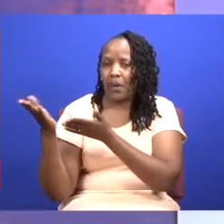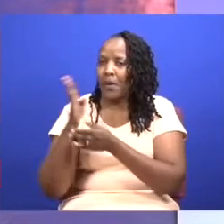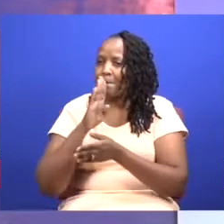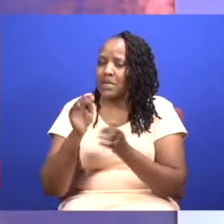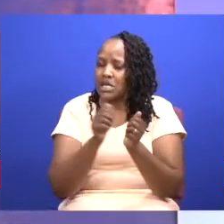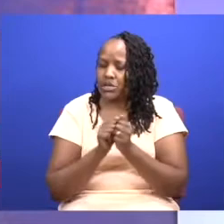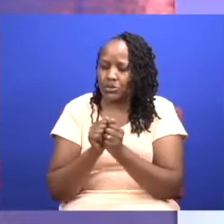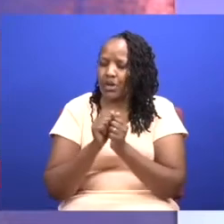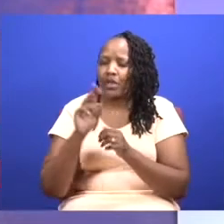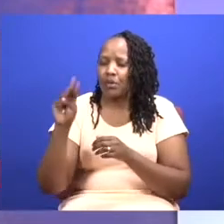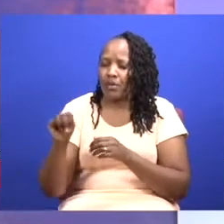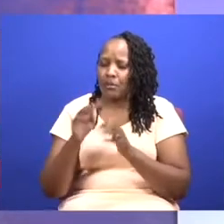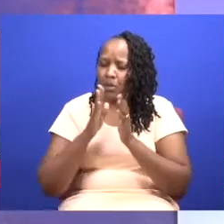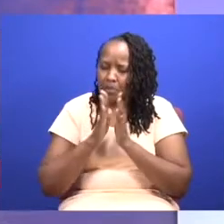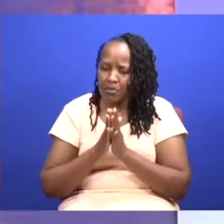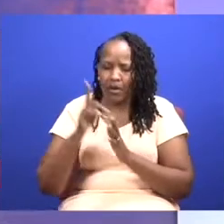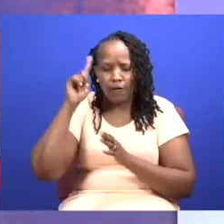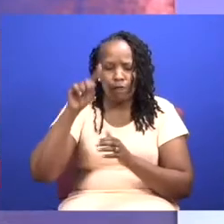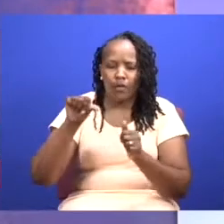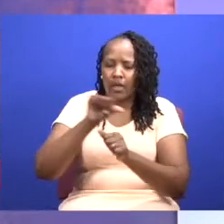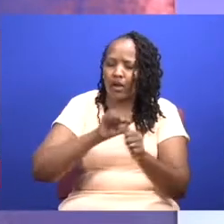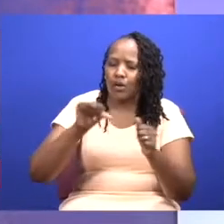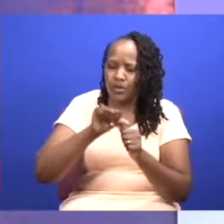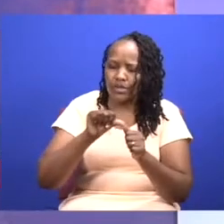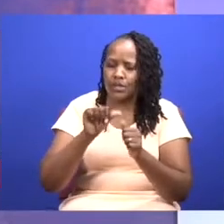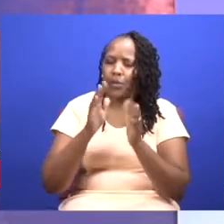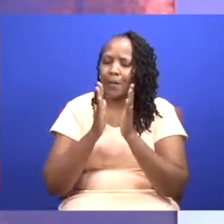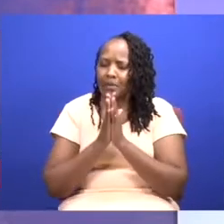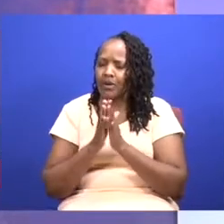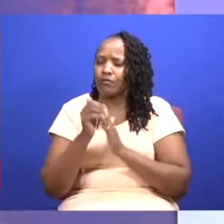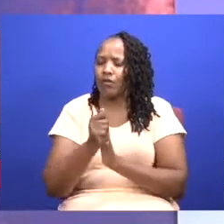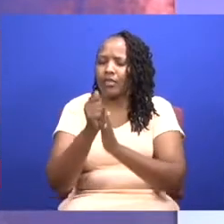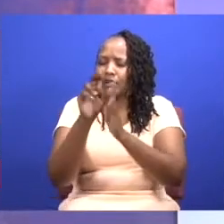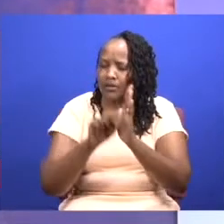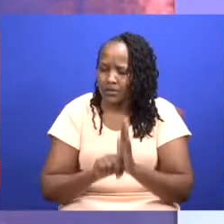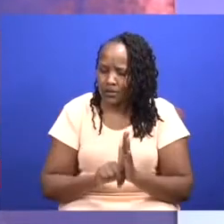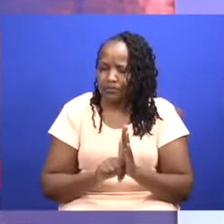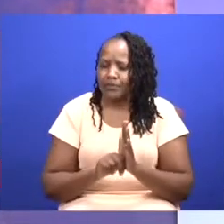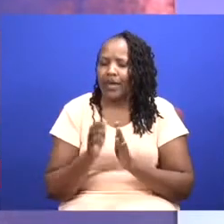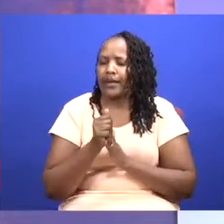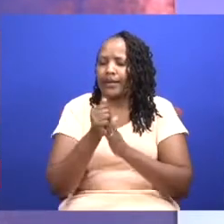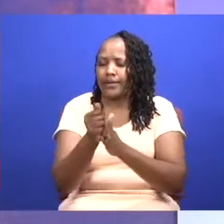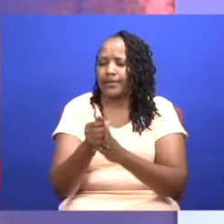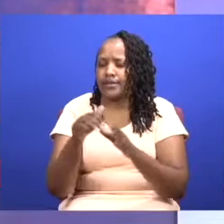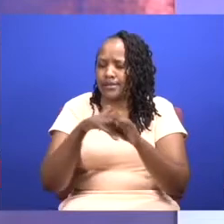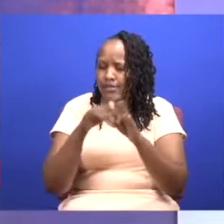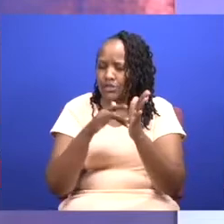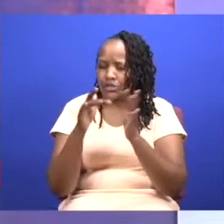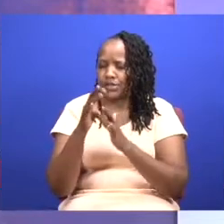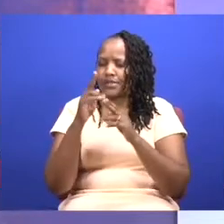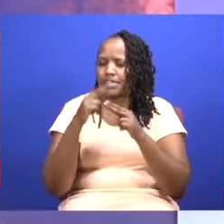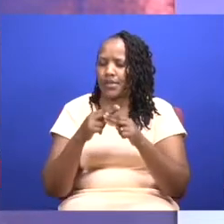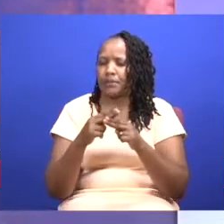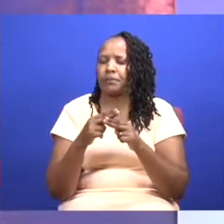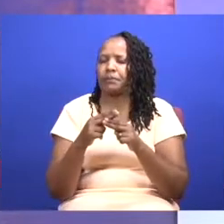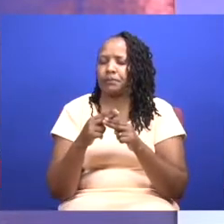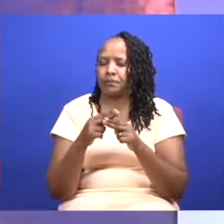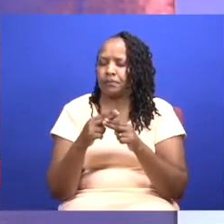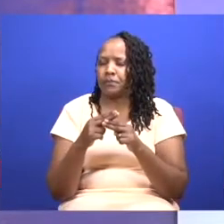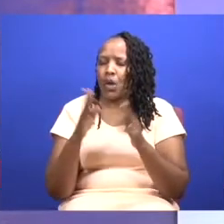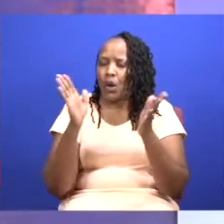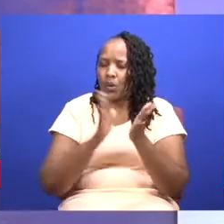with him, Heavenly Father. We pray for your anointing. We pray for leadership. And we pray for your guidance, dear Father, in the name of Jesus. We praise you and we thank